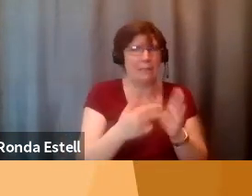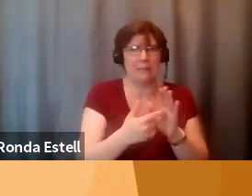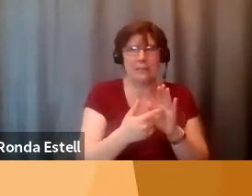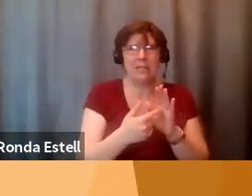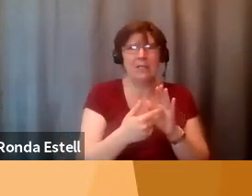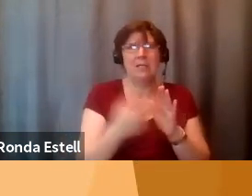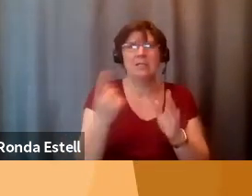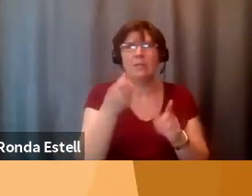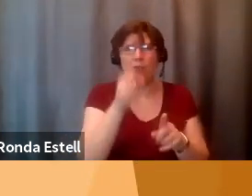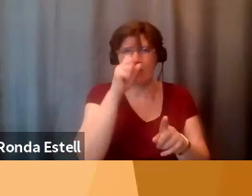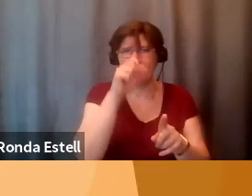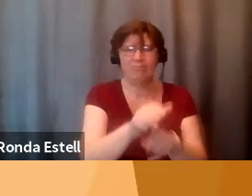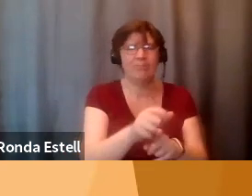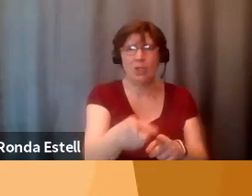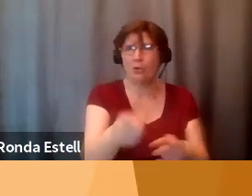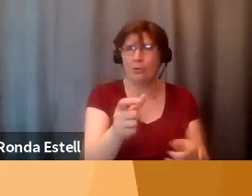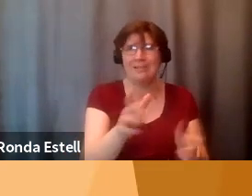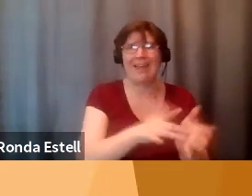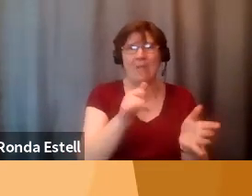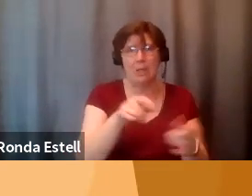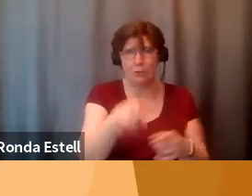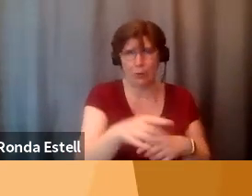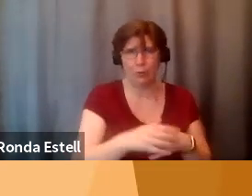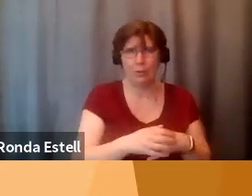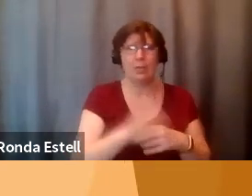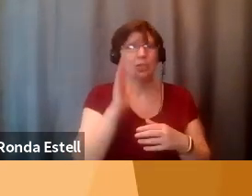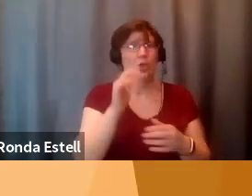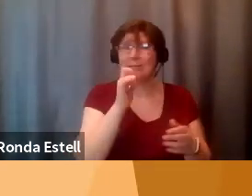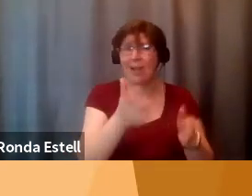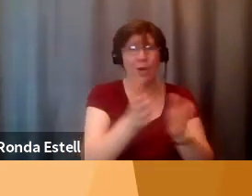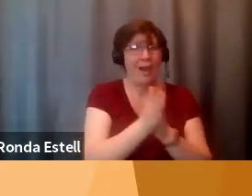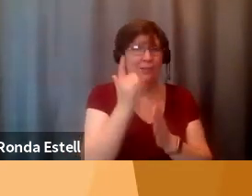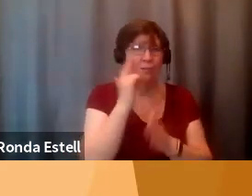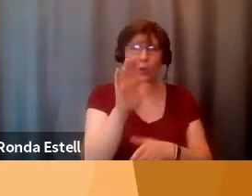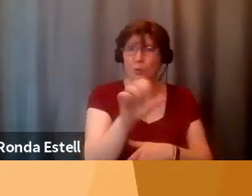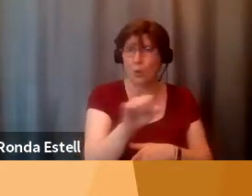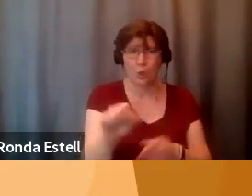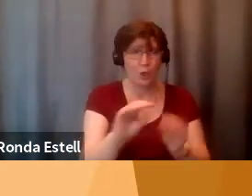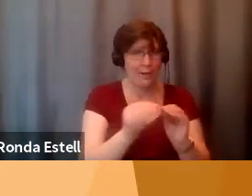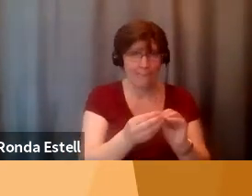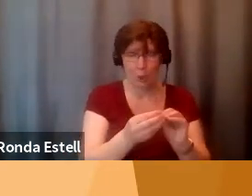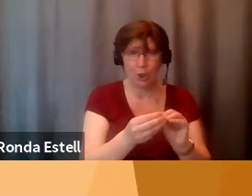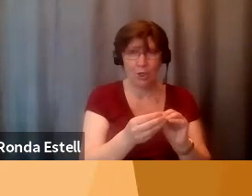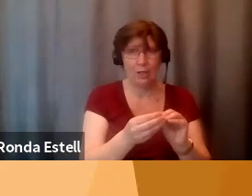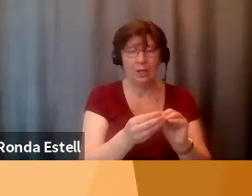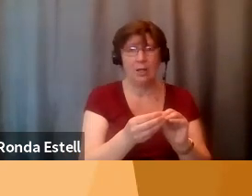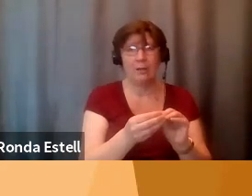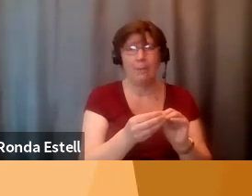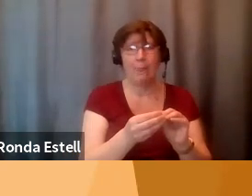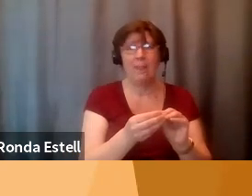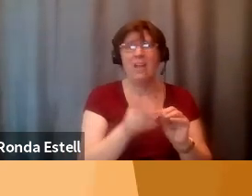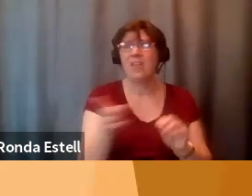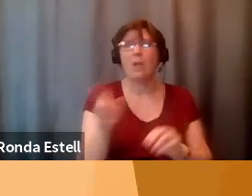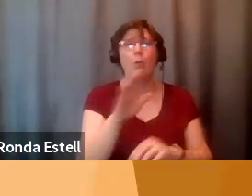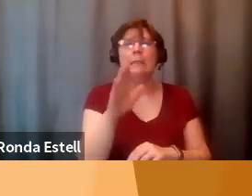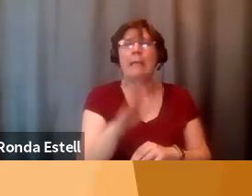trying to trick you and maybe take advantage. So the census will not ask you your social security number. They will